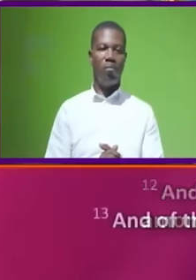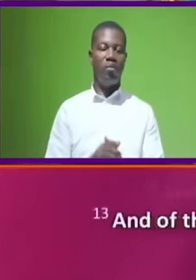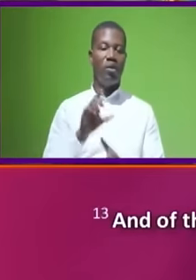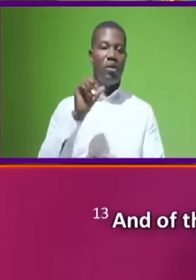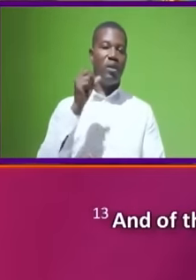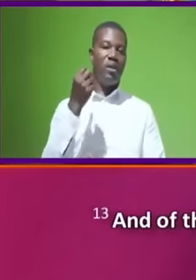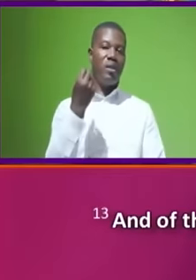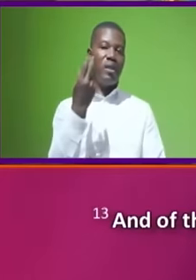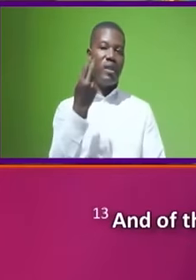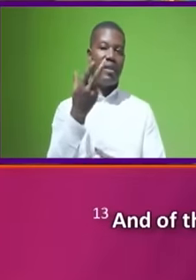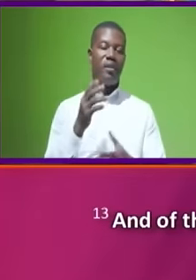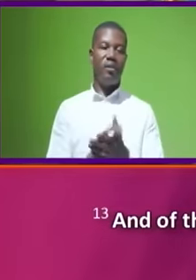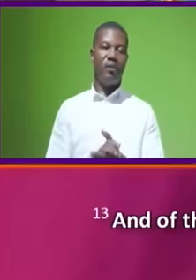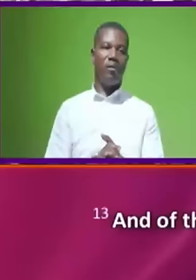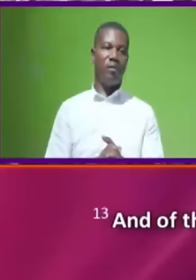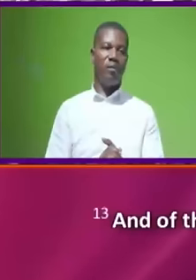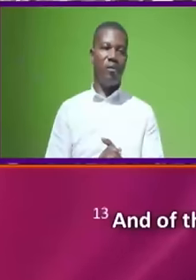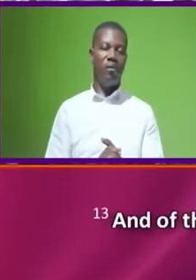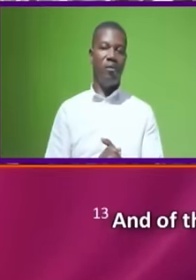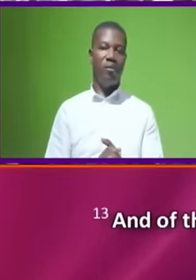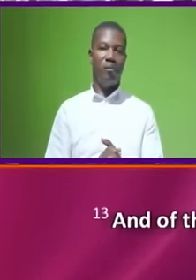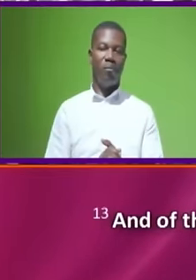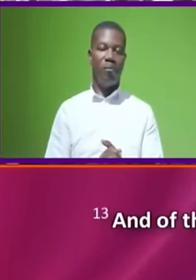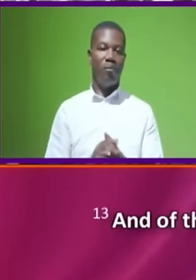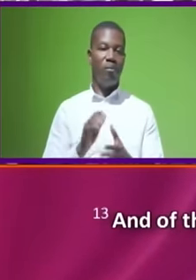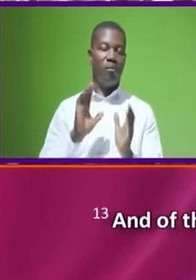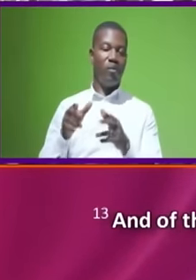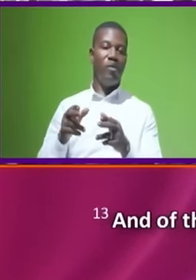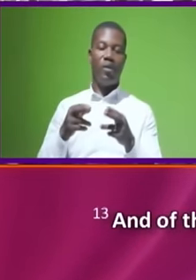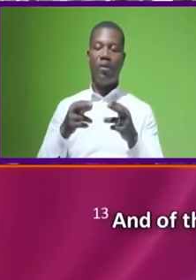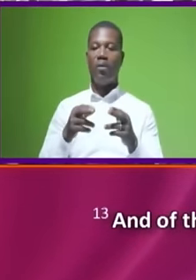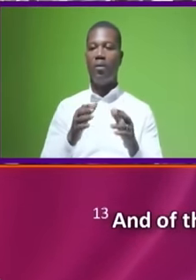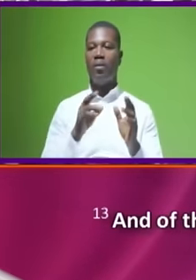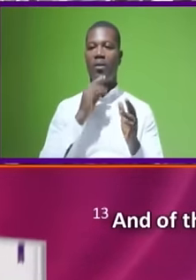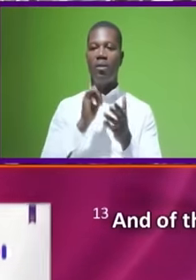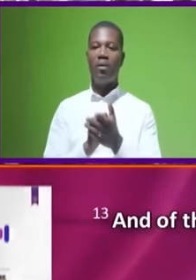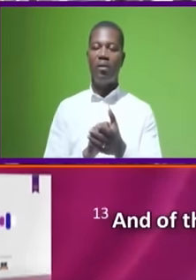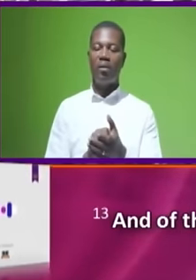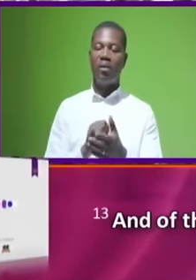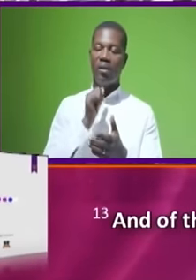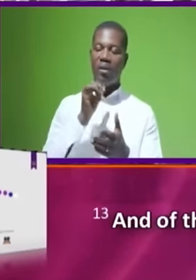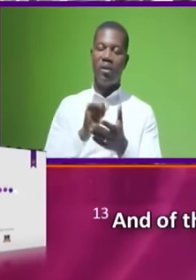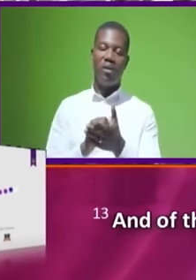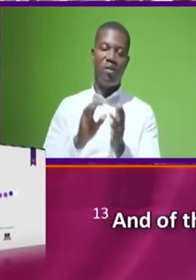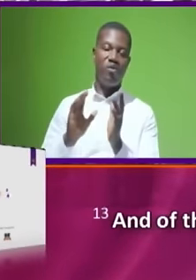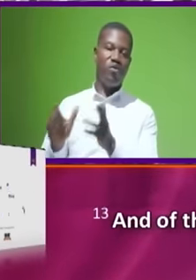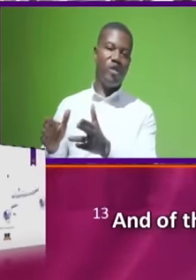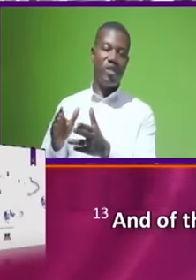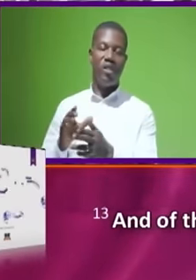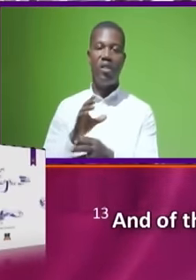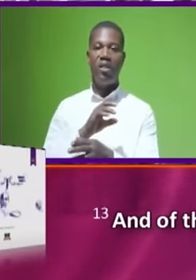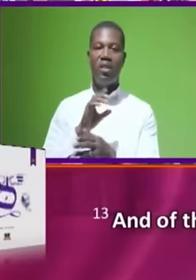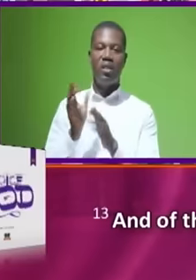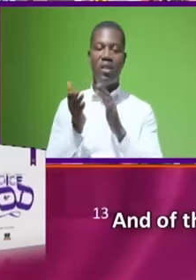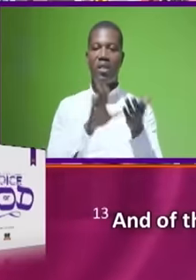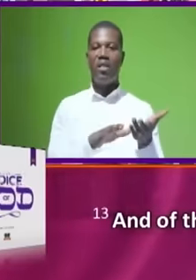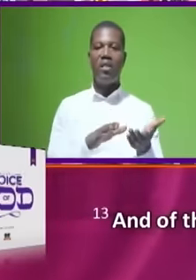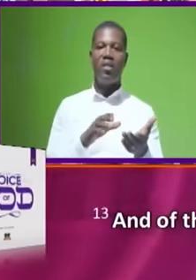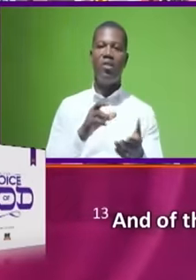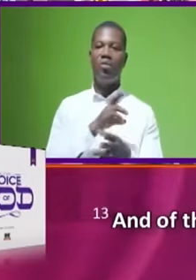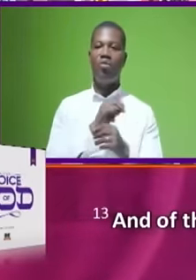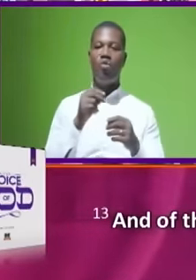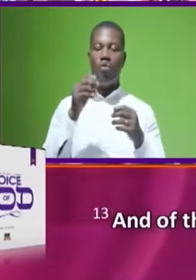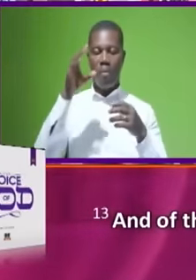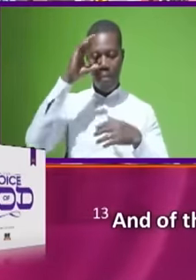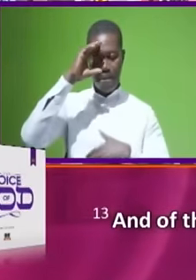13. Uh-huh. And of the rest, there's no man. And of the rest, there's no